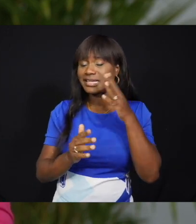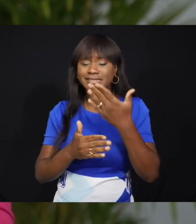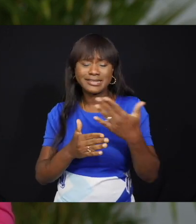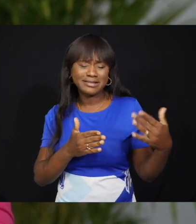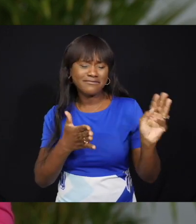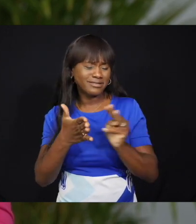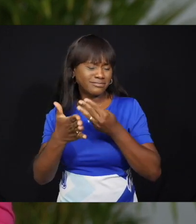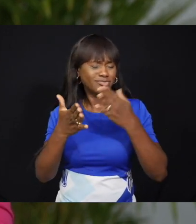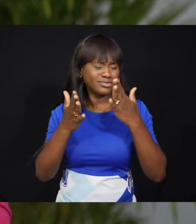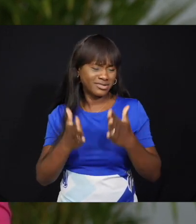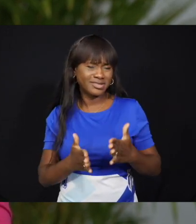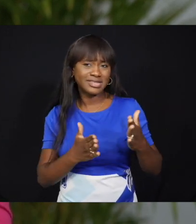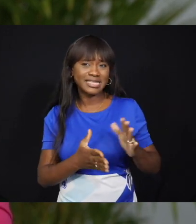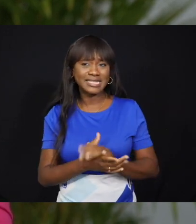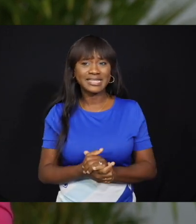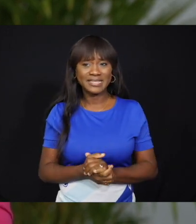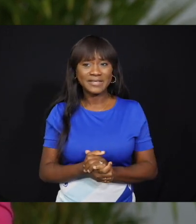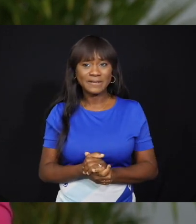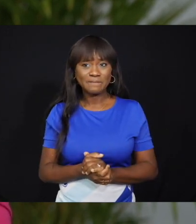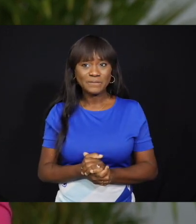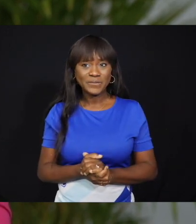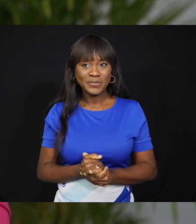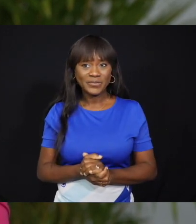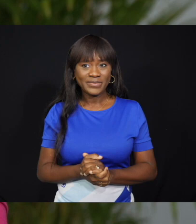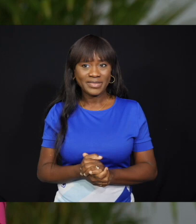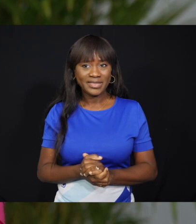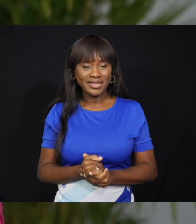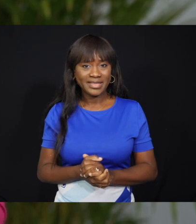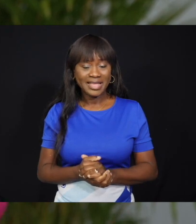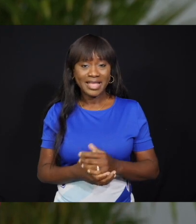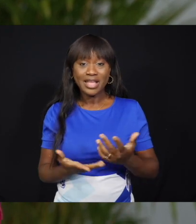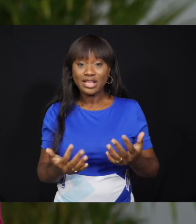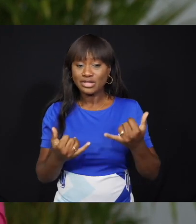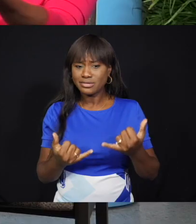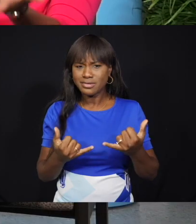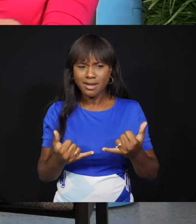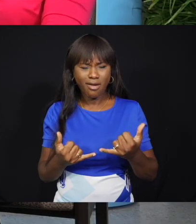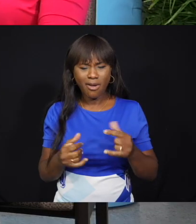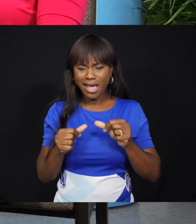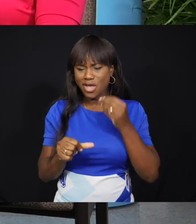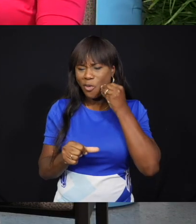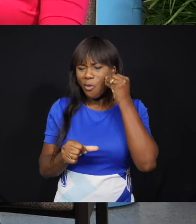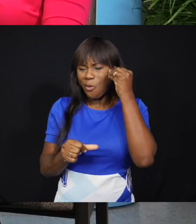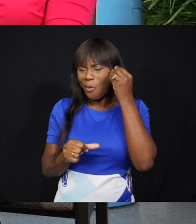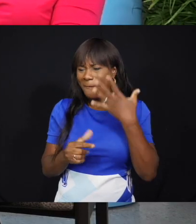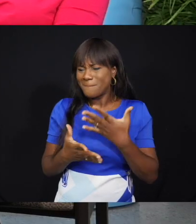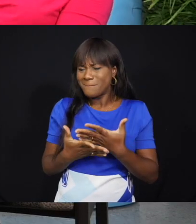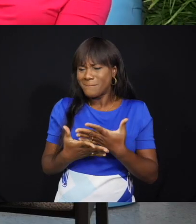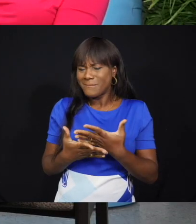TV. I may tune, because I like jazz and these things. I tune into Lincoln Center in the States. I listen to A.T.N. Charles, who we